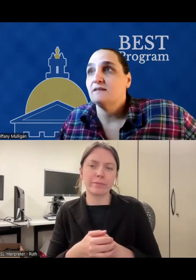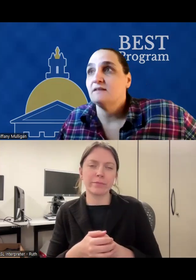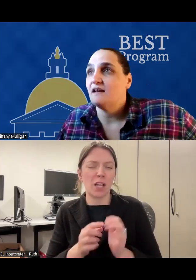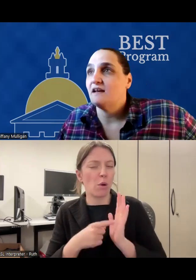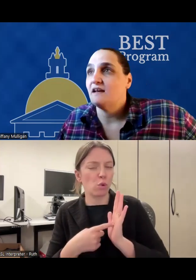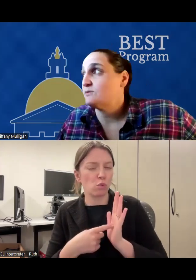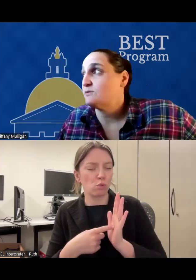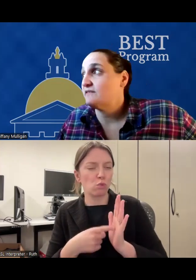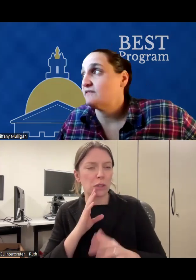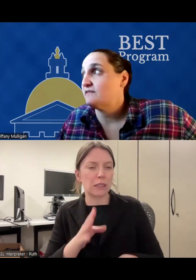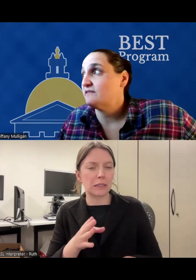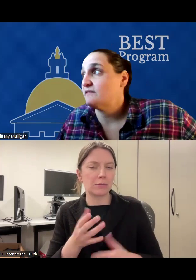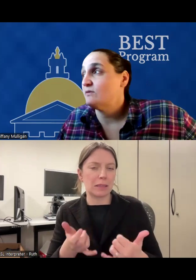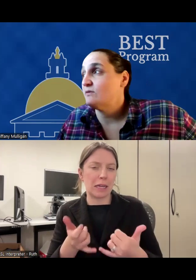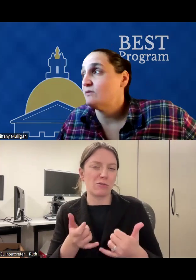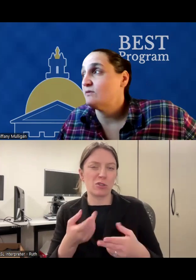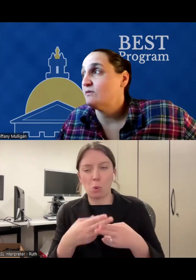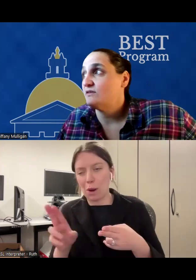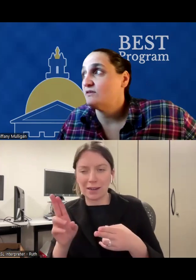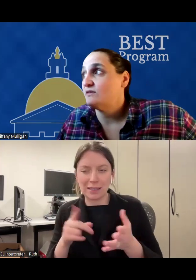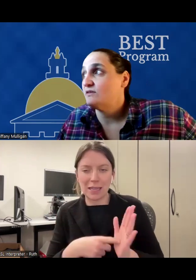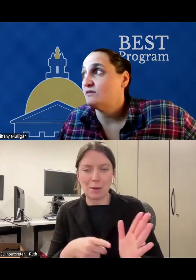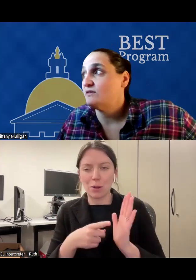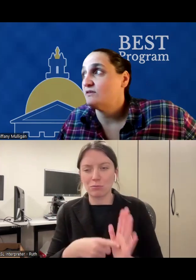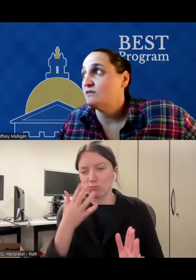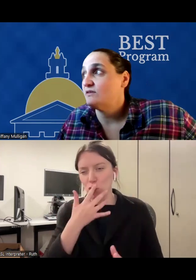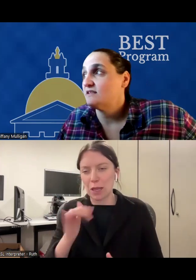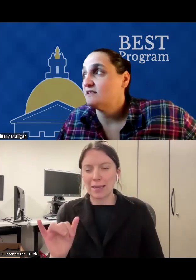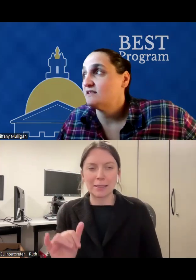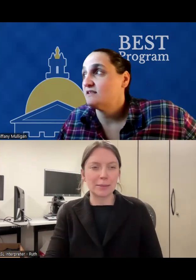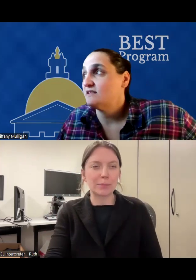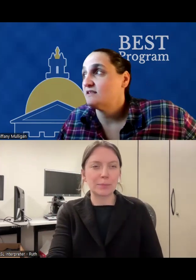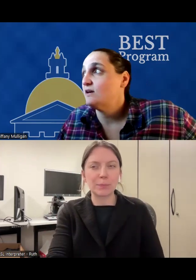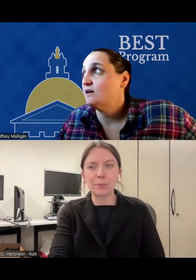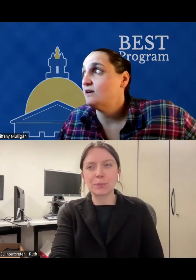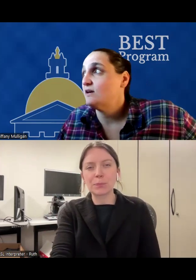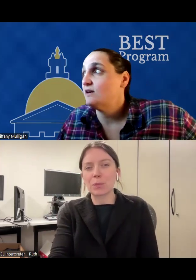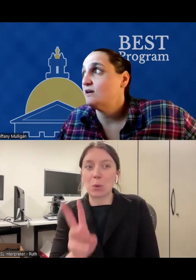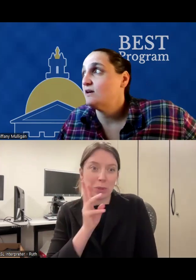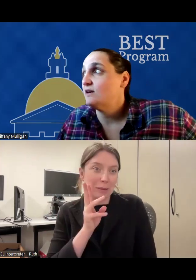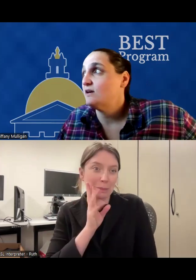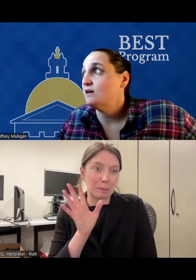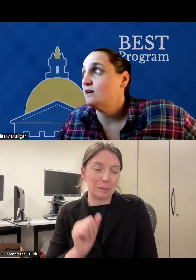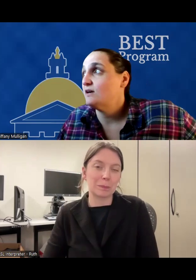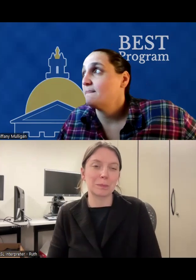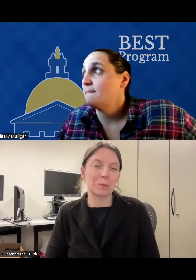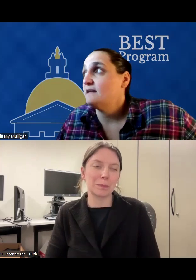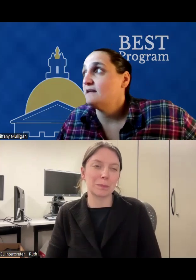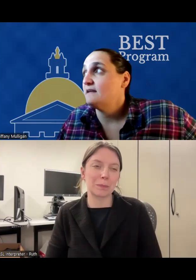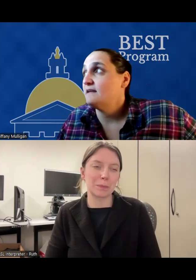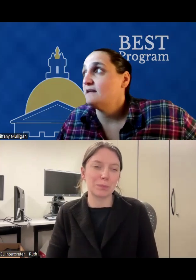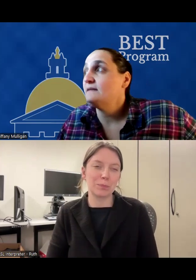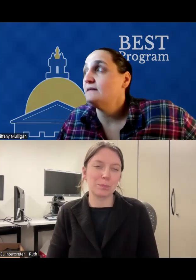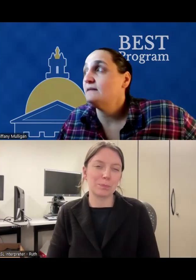you I'll just export it right now real quick just to show you how it looks. So we'll see. And then I'm going to